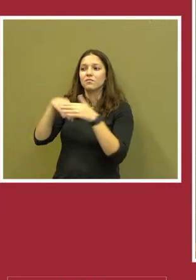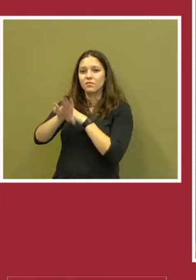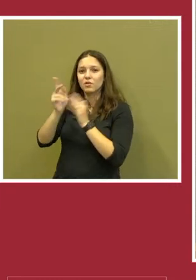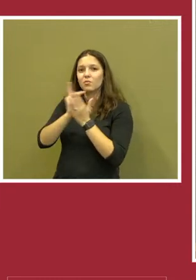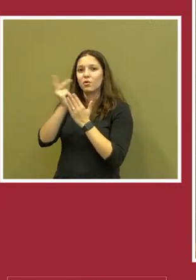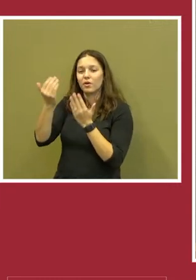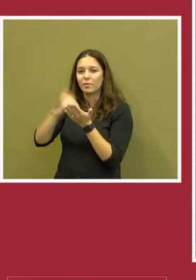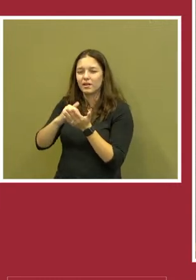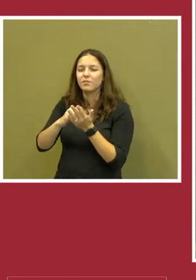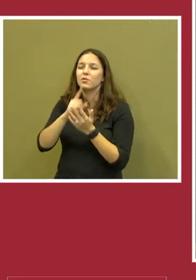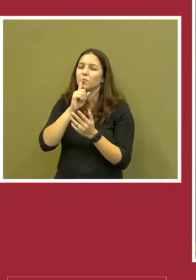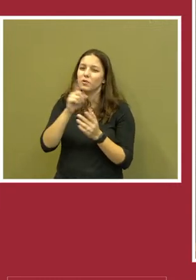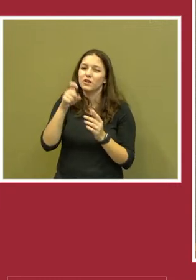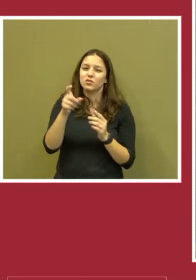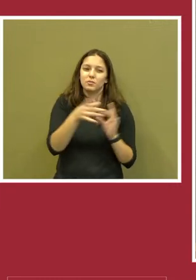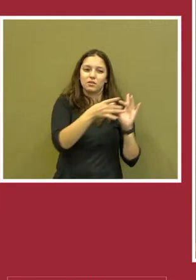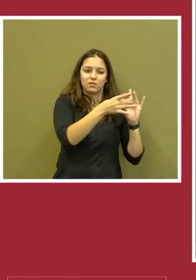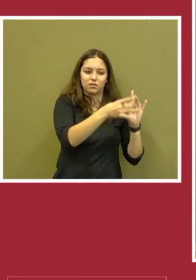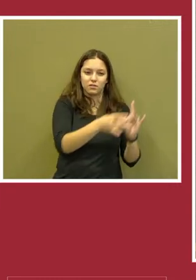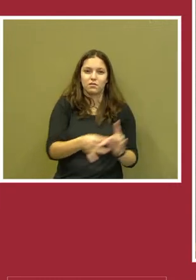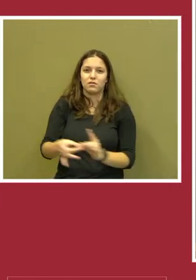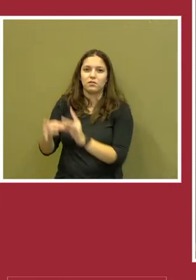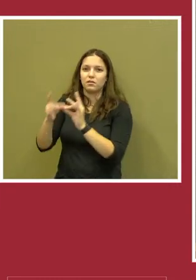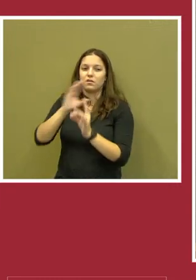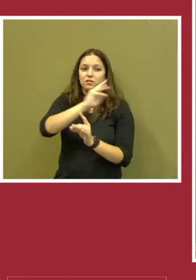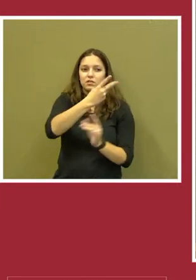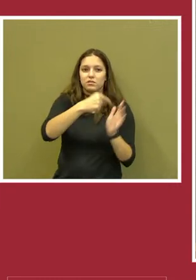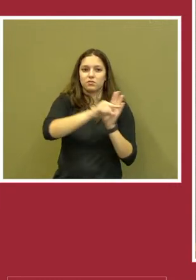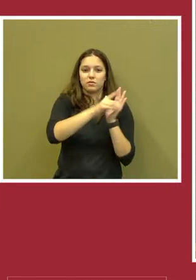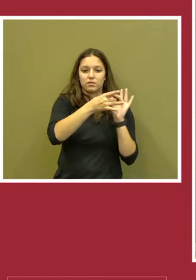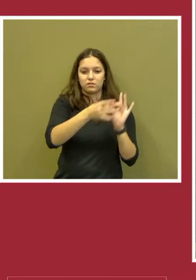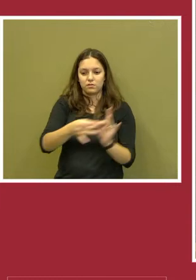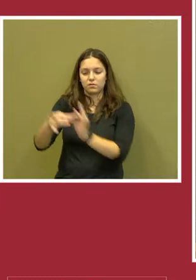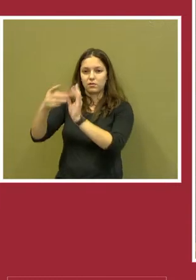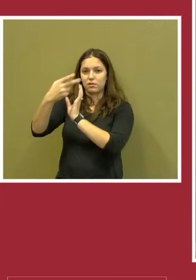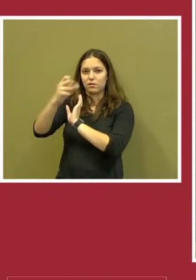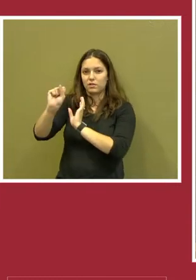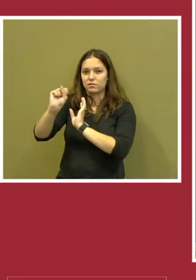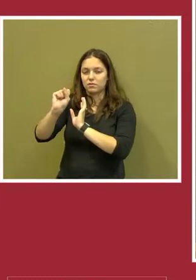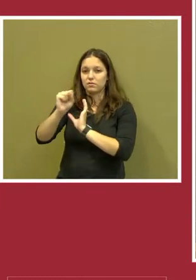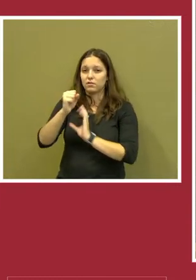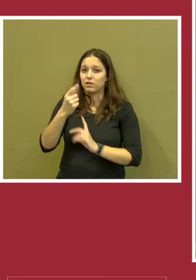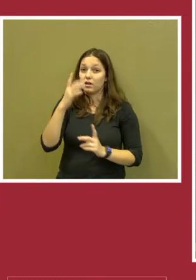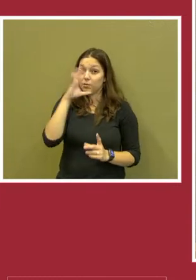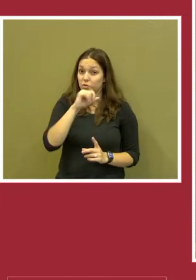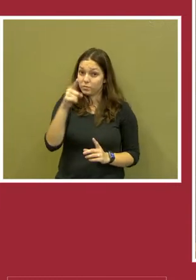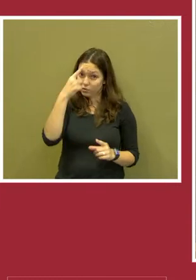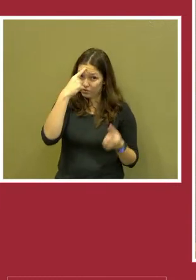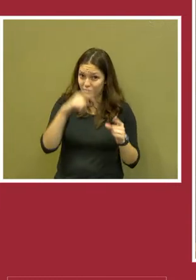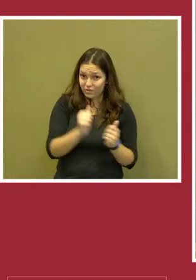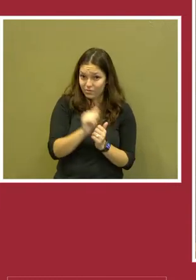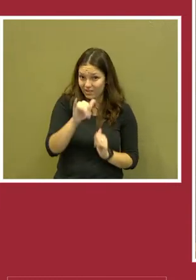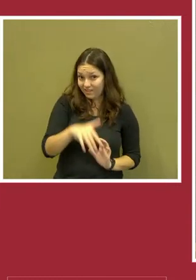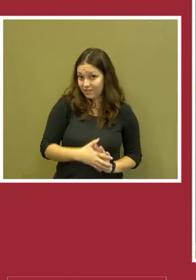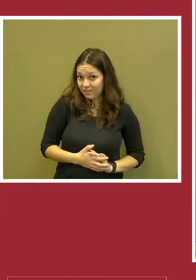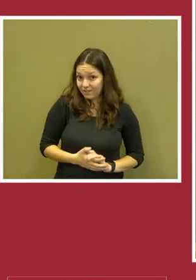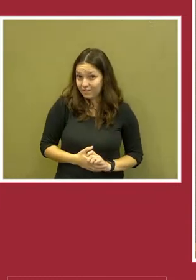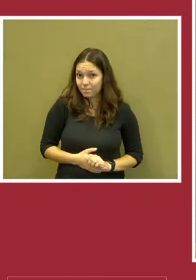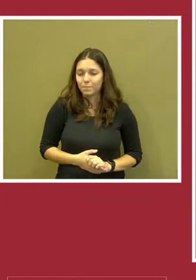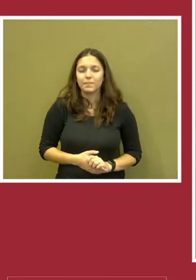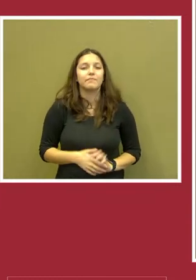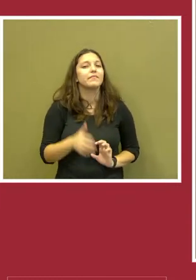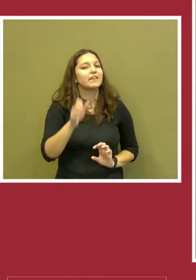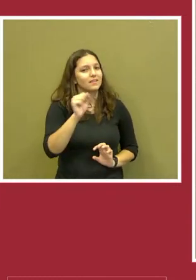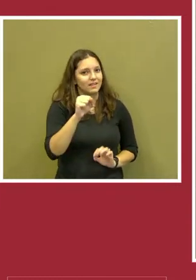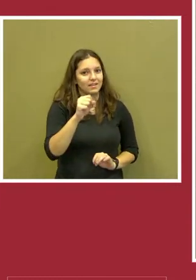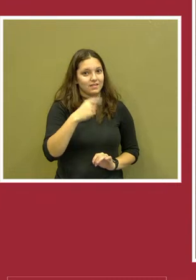be a consistent thread from sixth grade through high school. And I'm assuming you agree with that. Yeah,